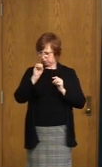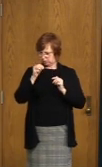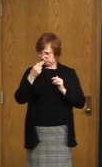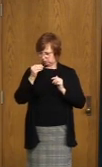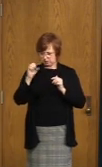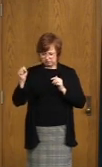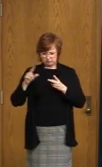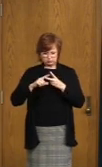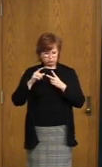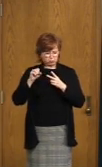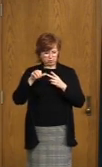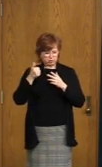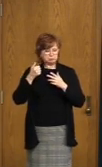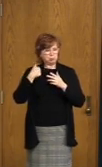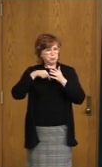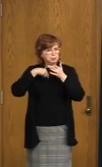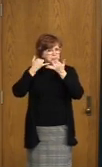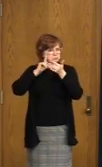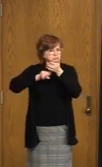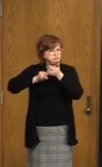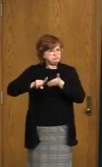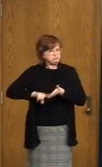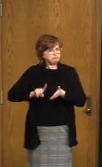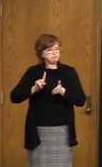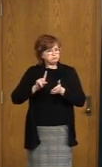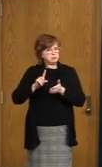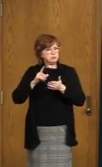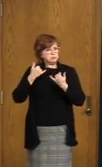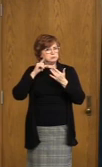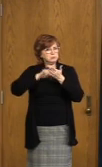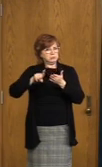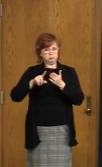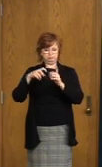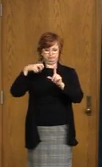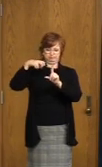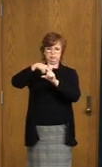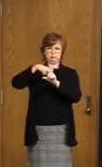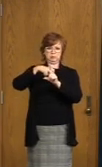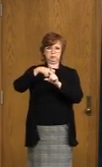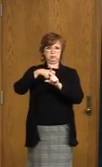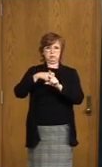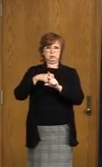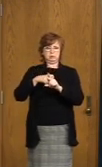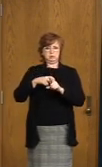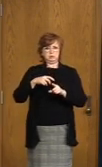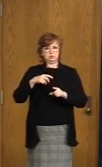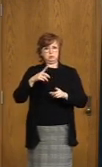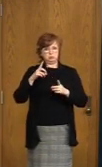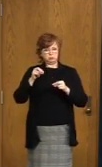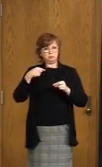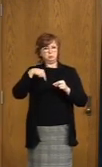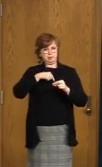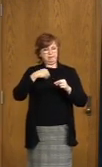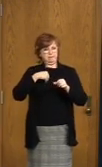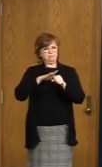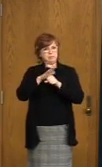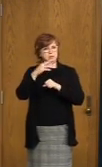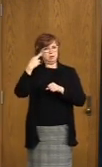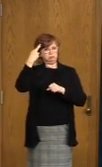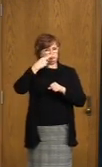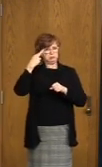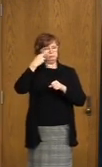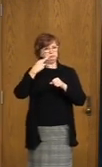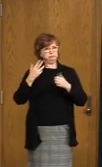will be looking, but we are looking at, is there now precipitous for us to ensure that when protests are taking